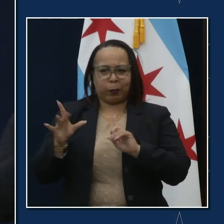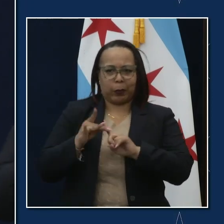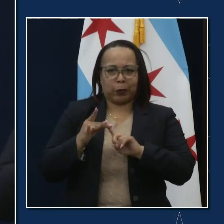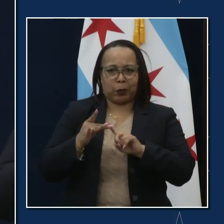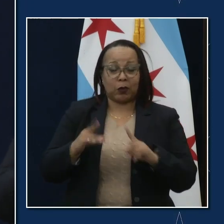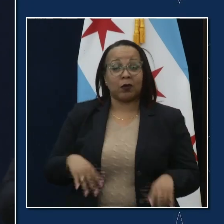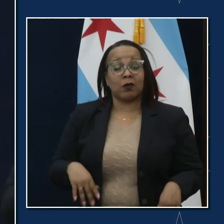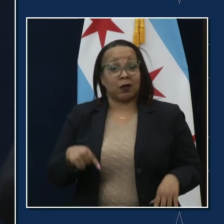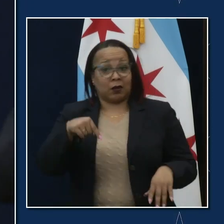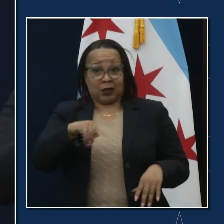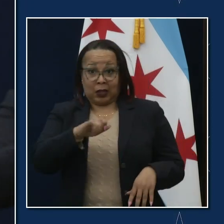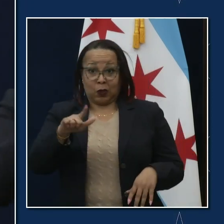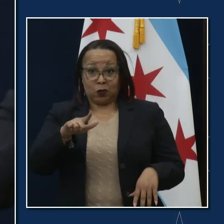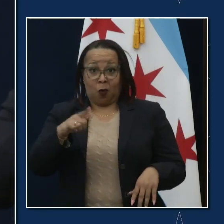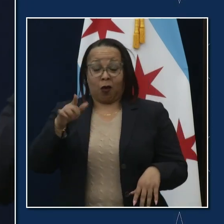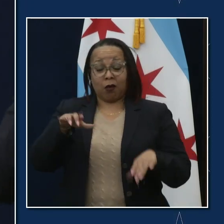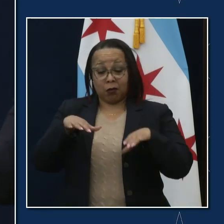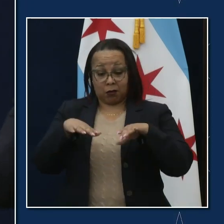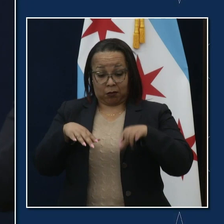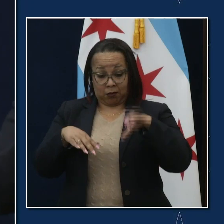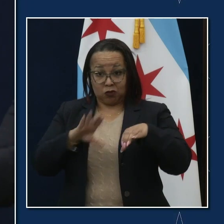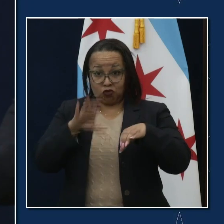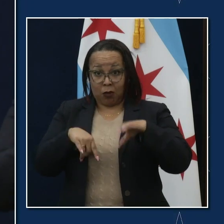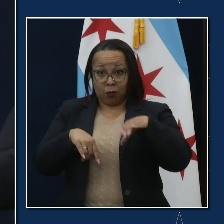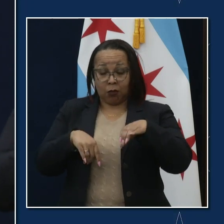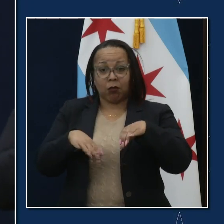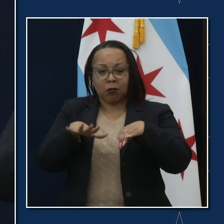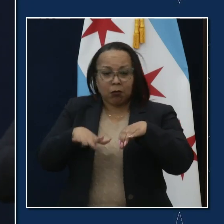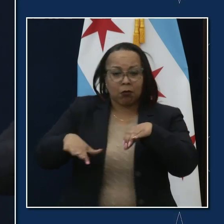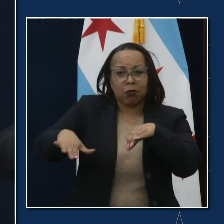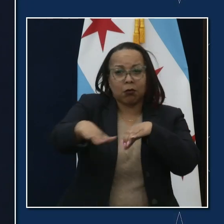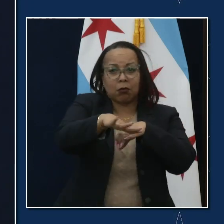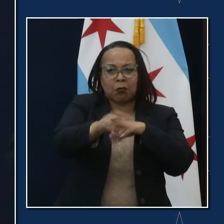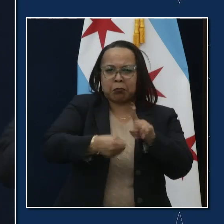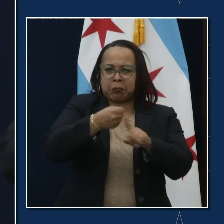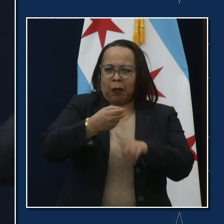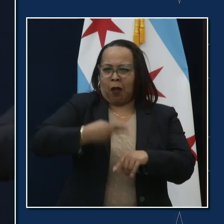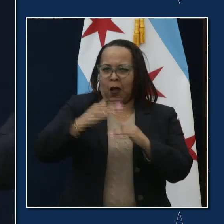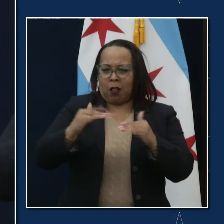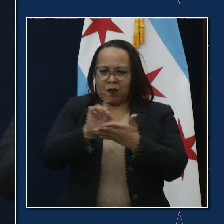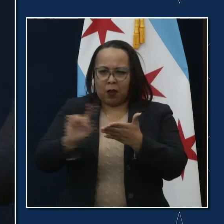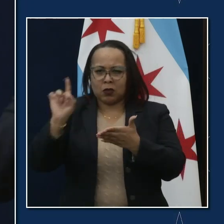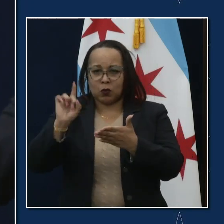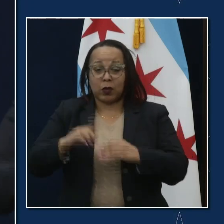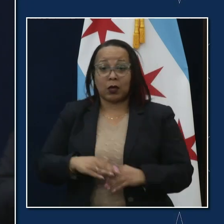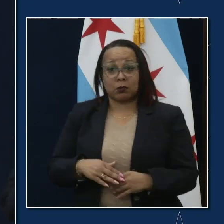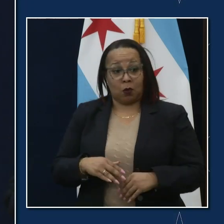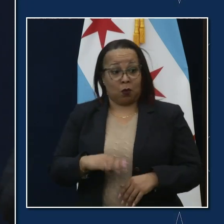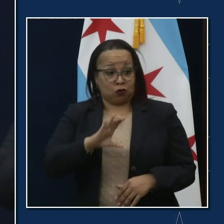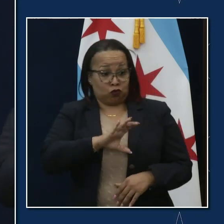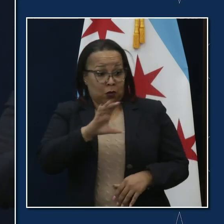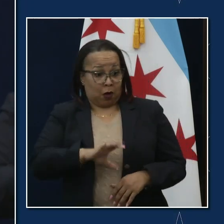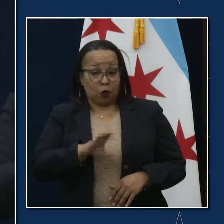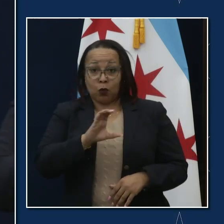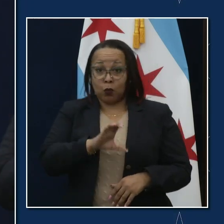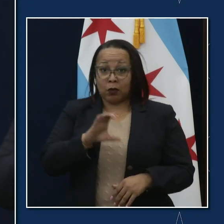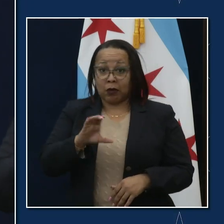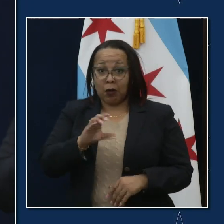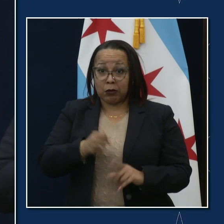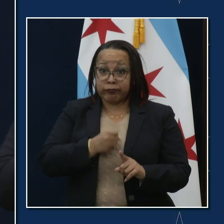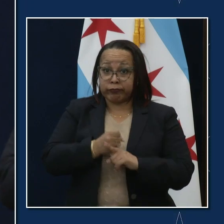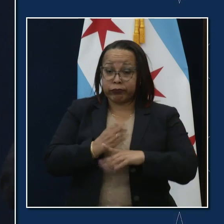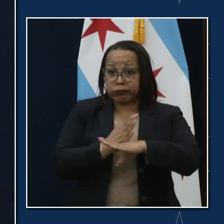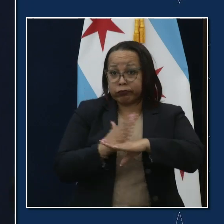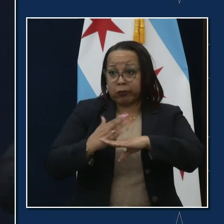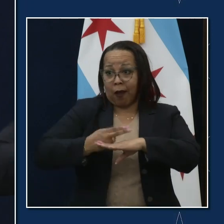43 counties in Illinois reached the high level last week. If and when Chicago and Cook County reach the high level,